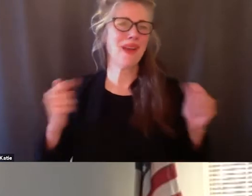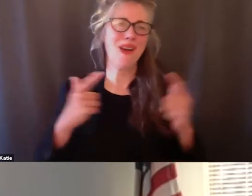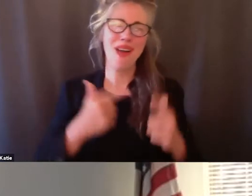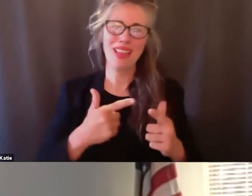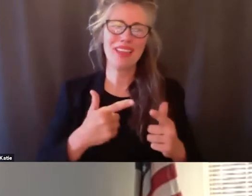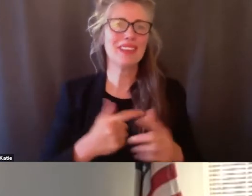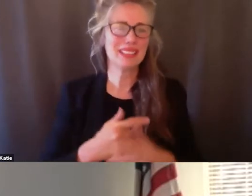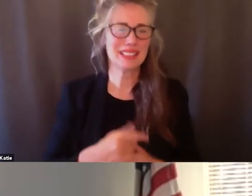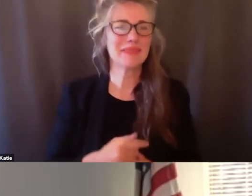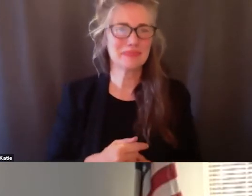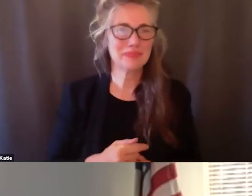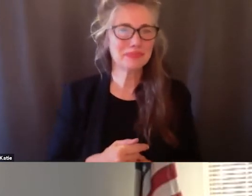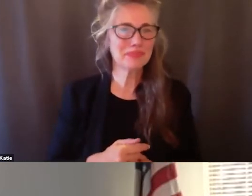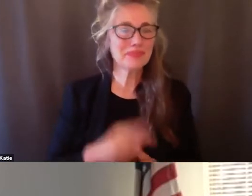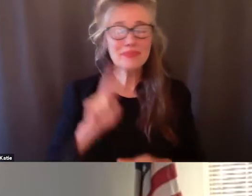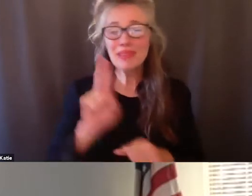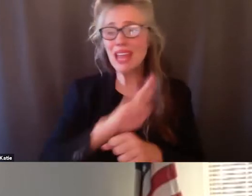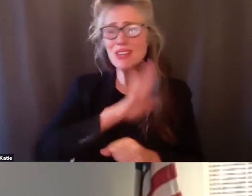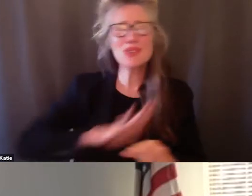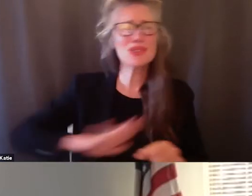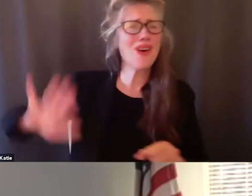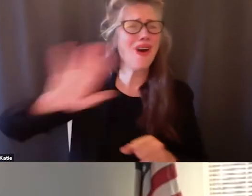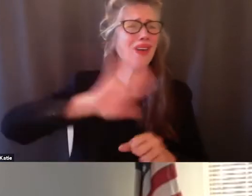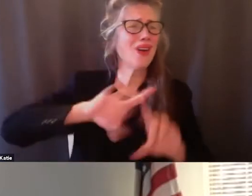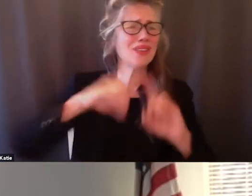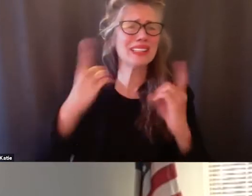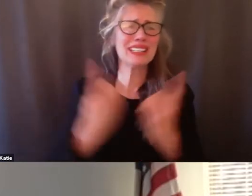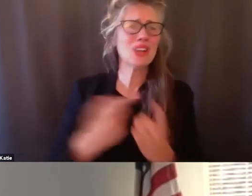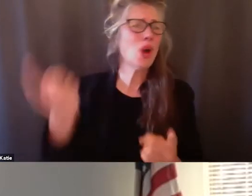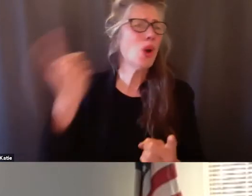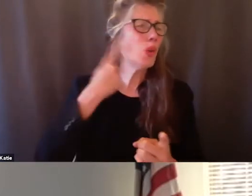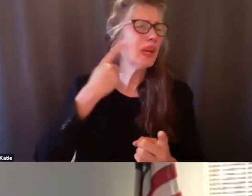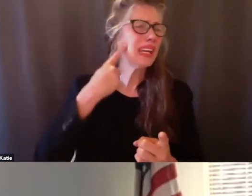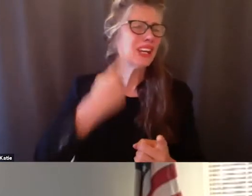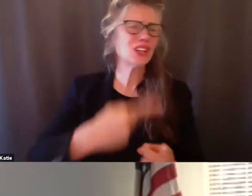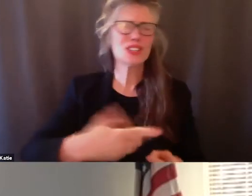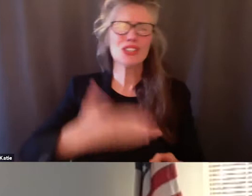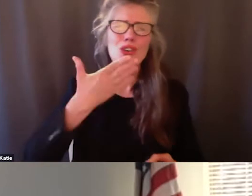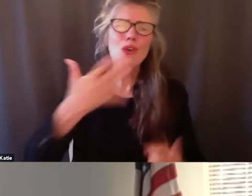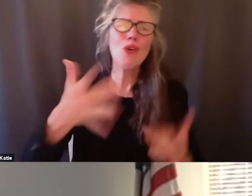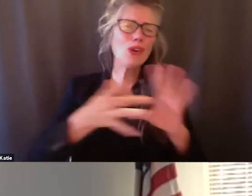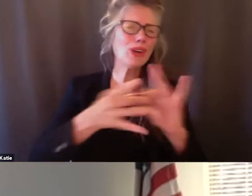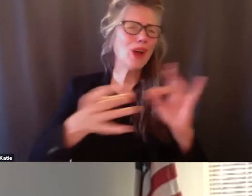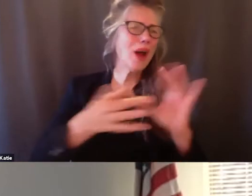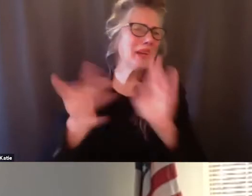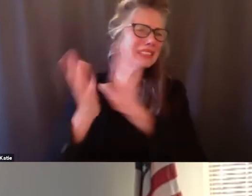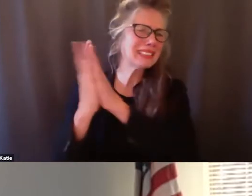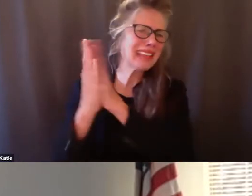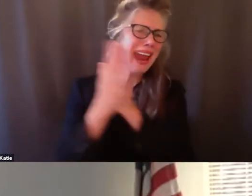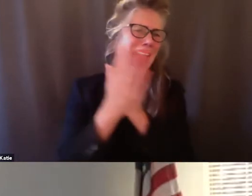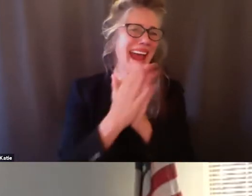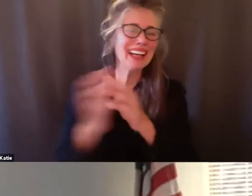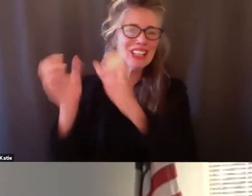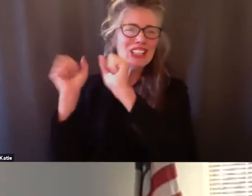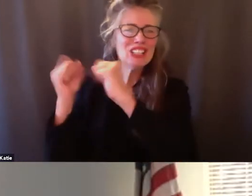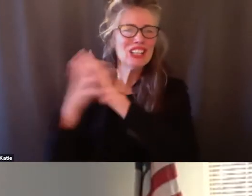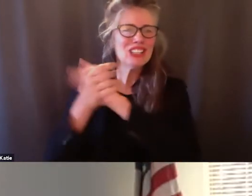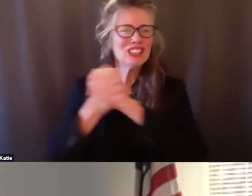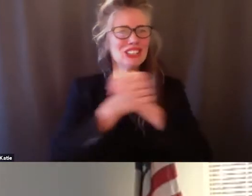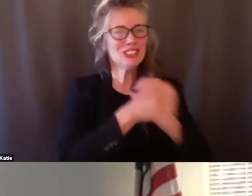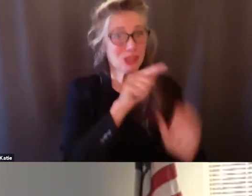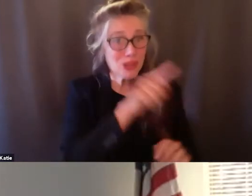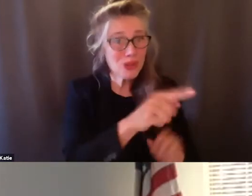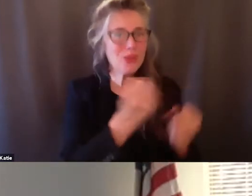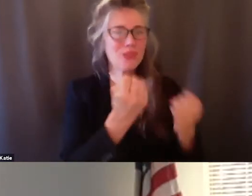are used across the district. We hear nothing but great comments about them. So cheers to you, cheers to many, many more